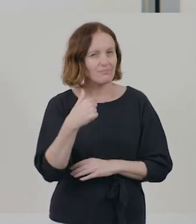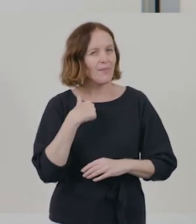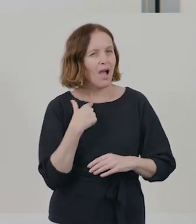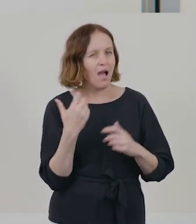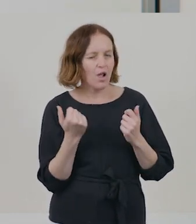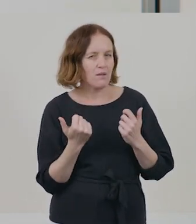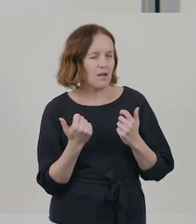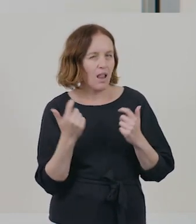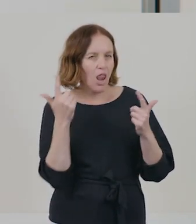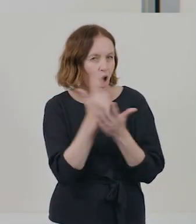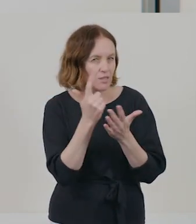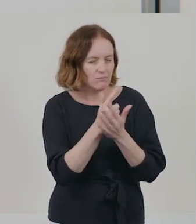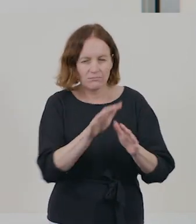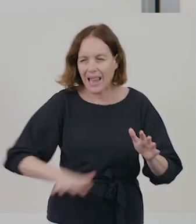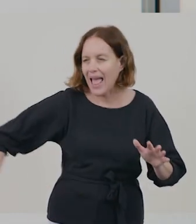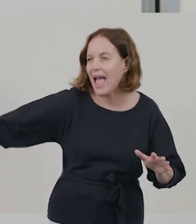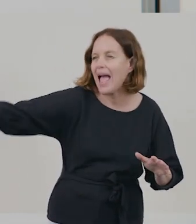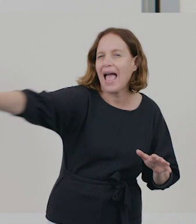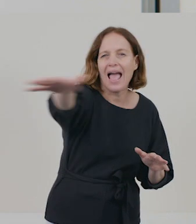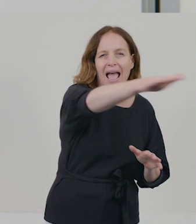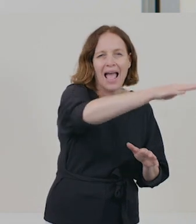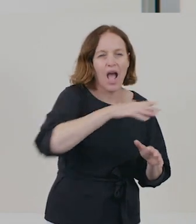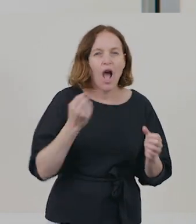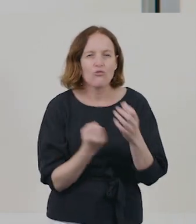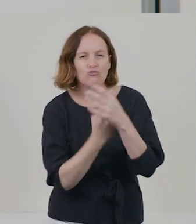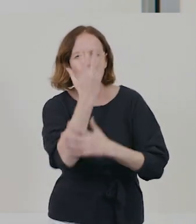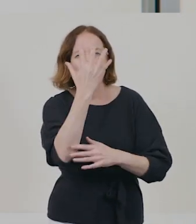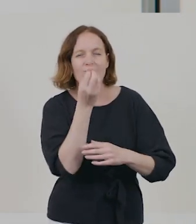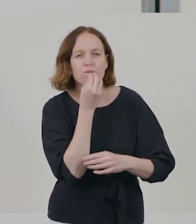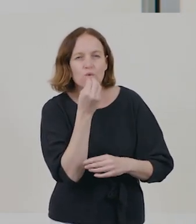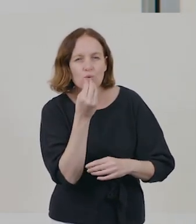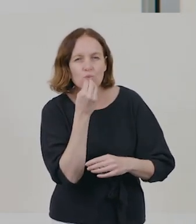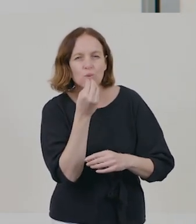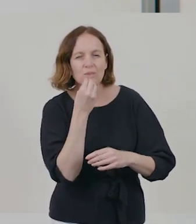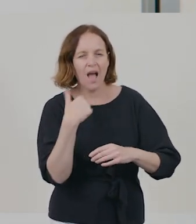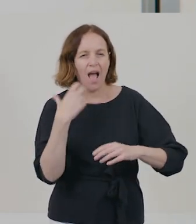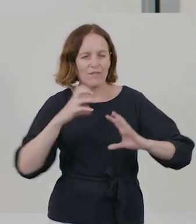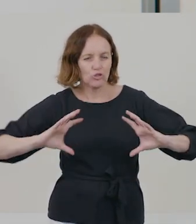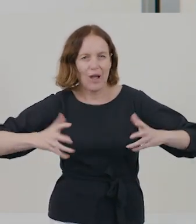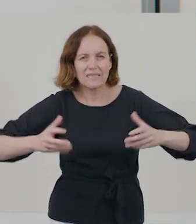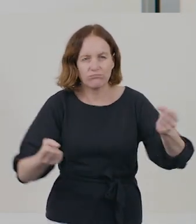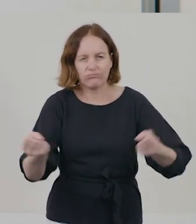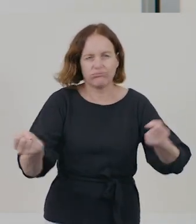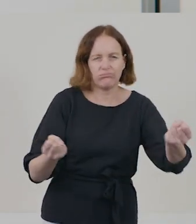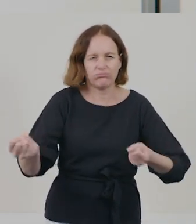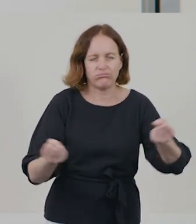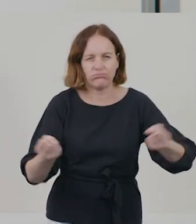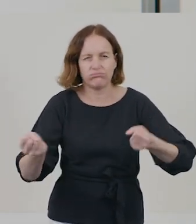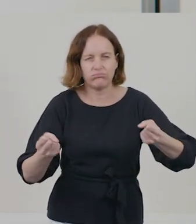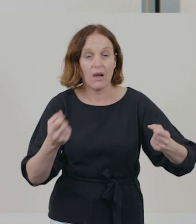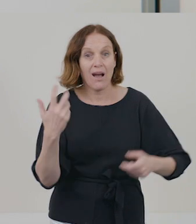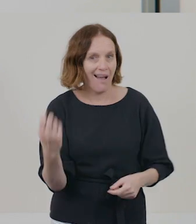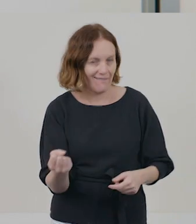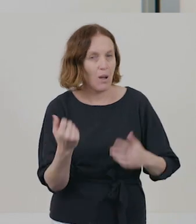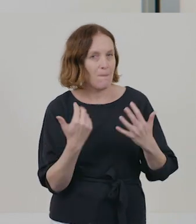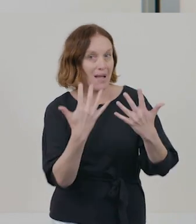I have lots of land. I grow food like this. I have tractors and drones. I am a farmer.